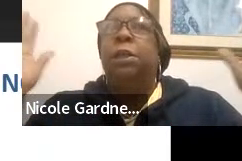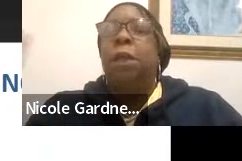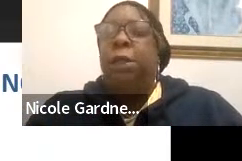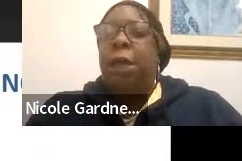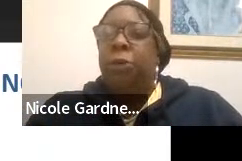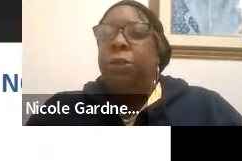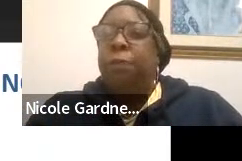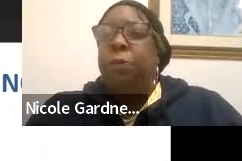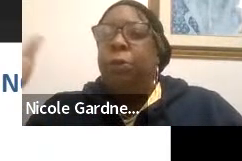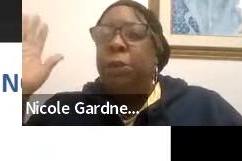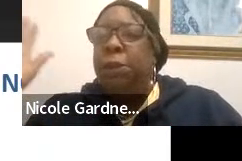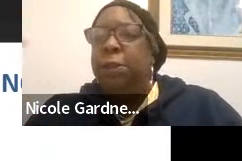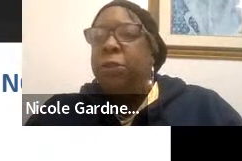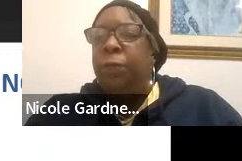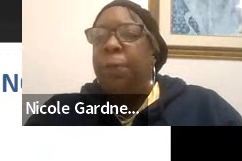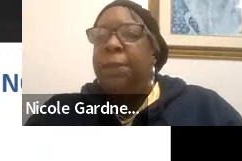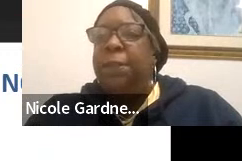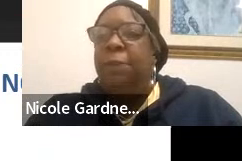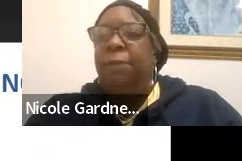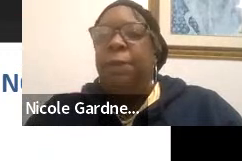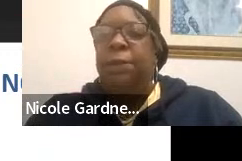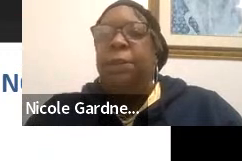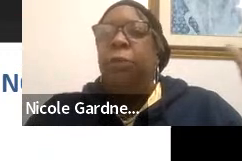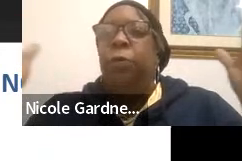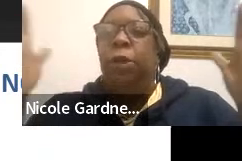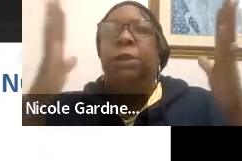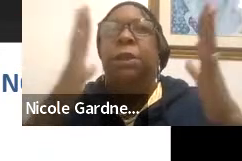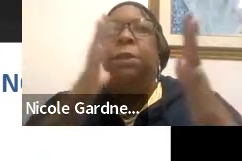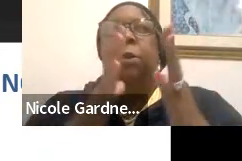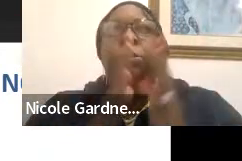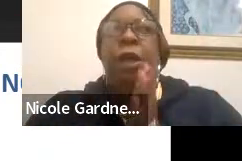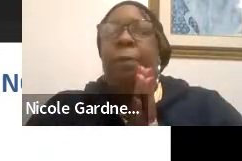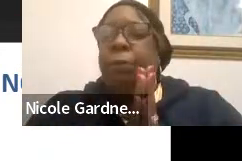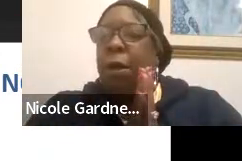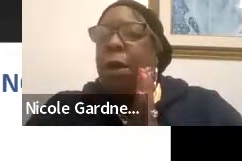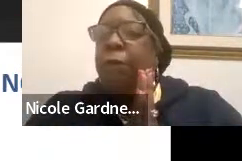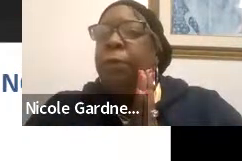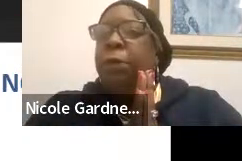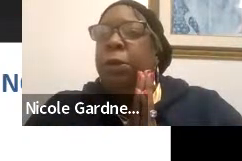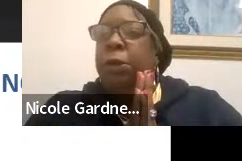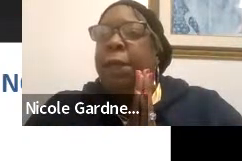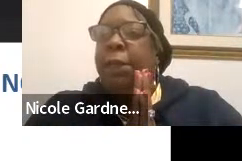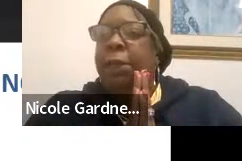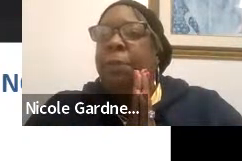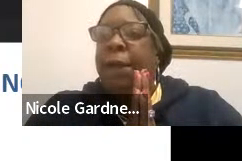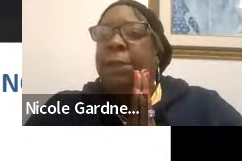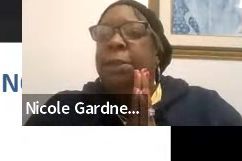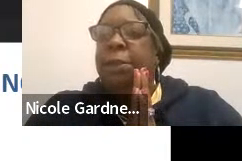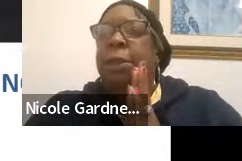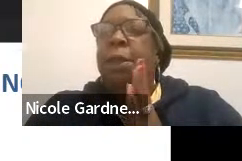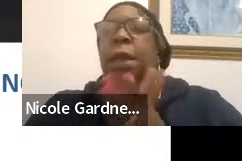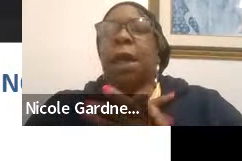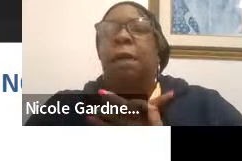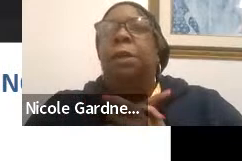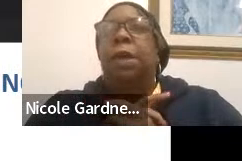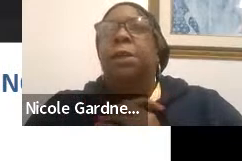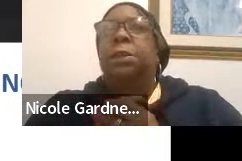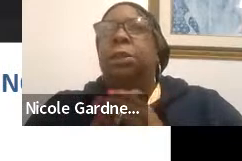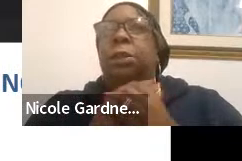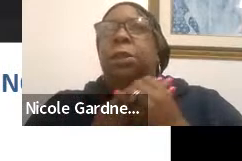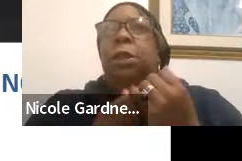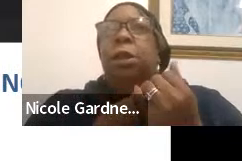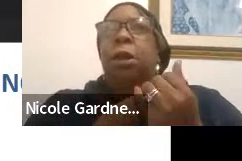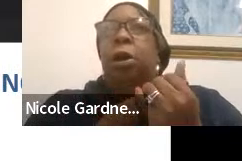reaching that unhoused community that's over by St. Vincent, and the ones that are dropped off over here on a daily basis, and having